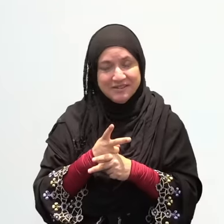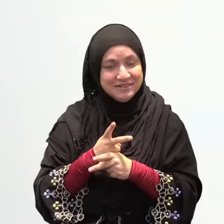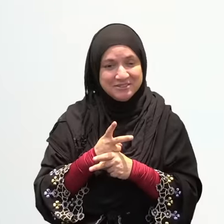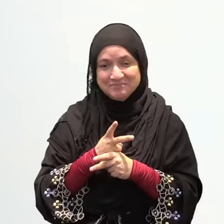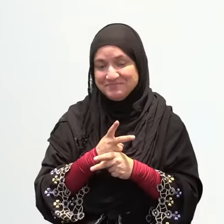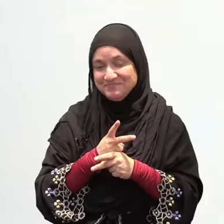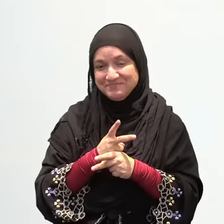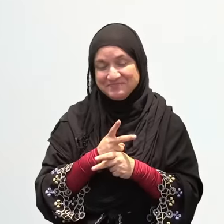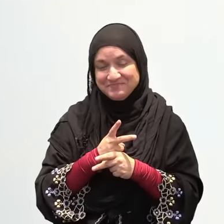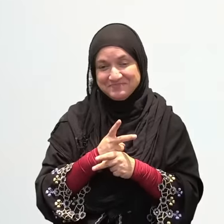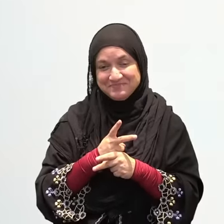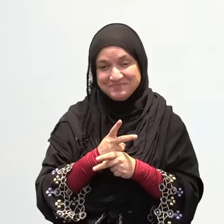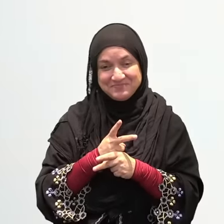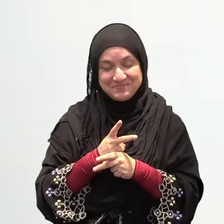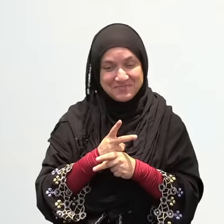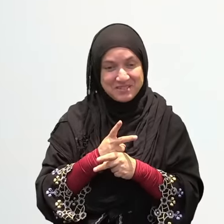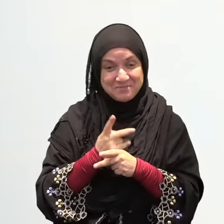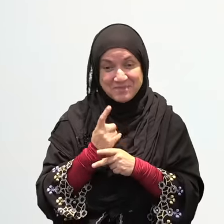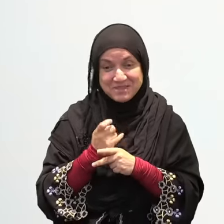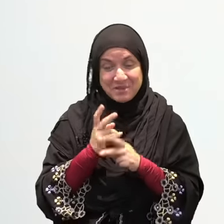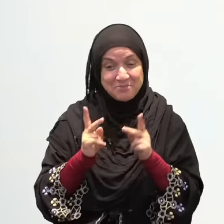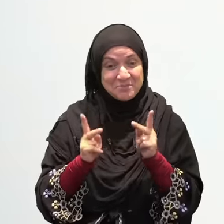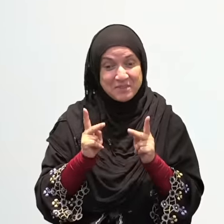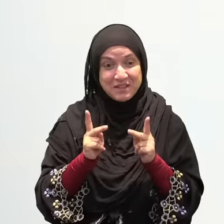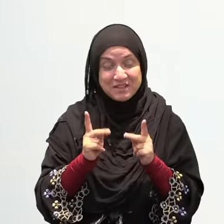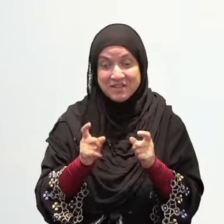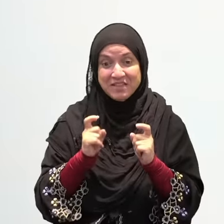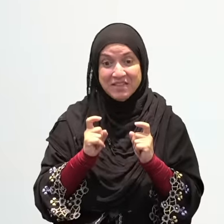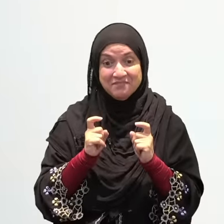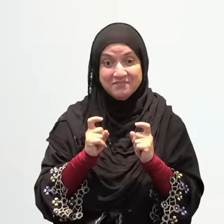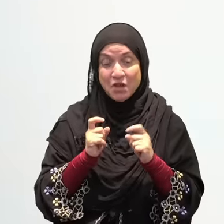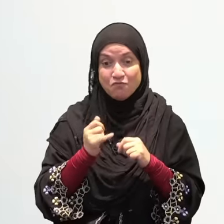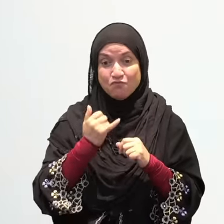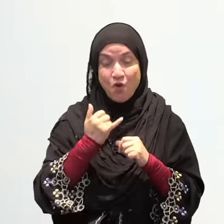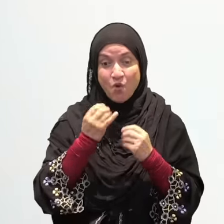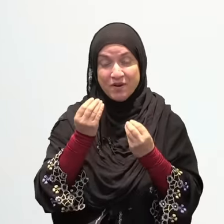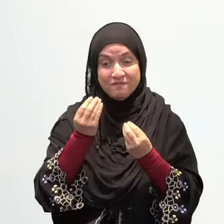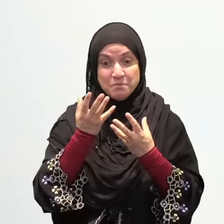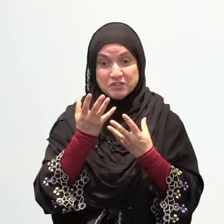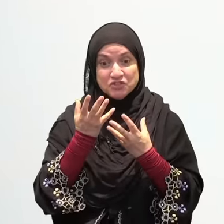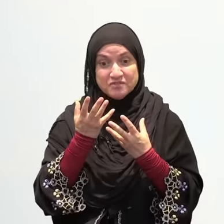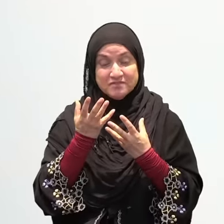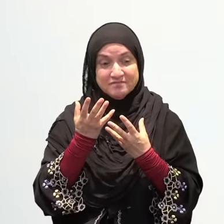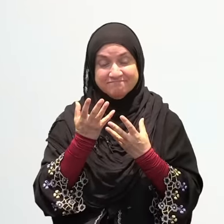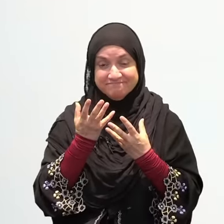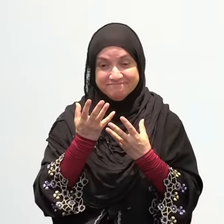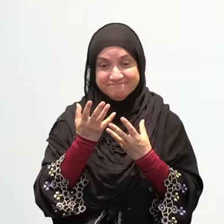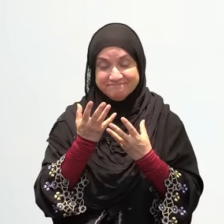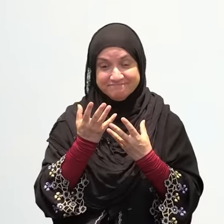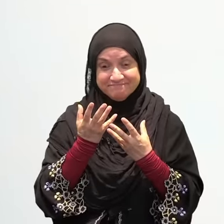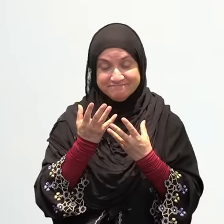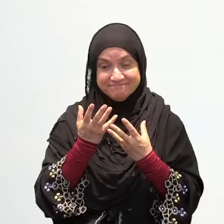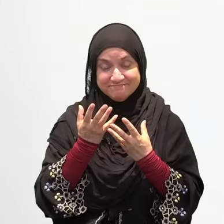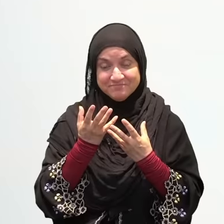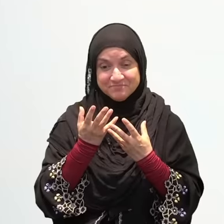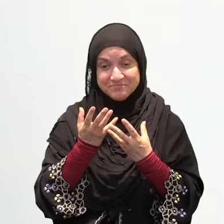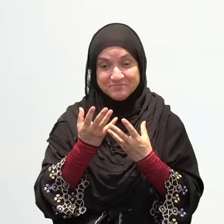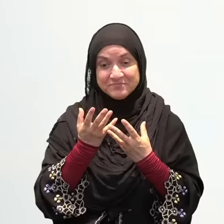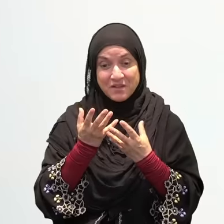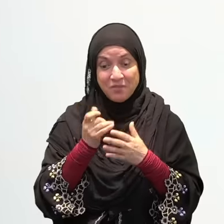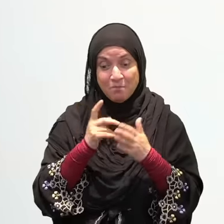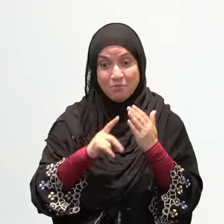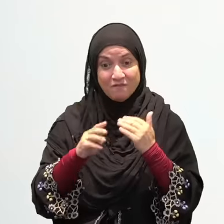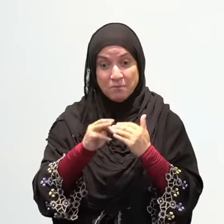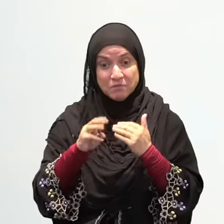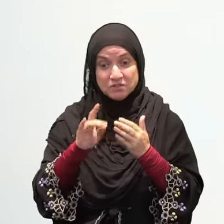people that have been filled with this stuff. And he talks to them, and they were shocked to see him coming to talk to them. They were shocked. And